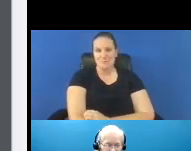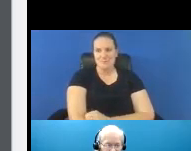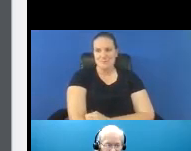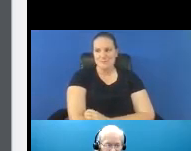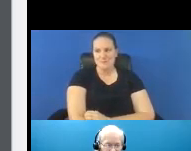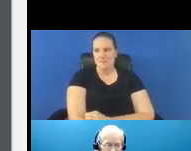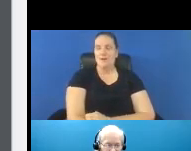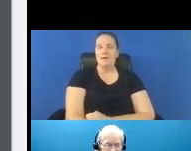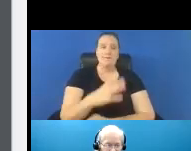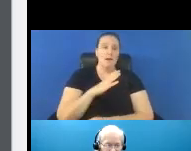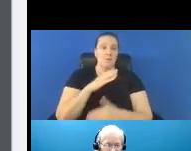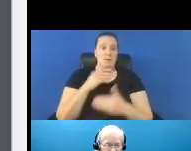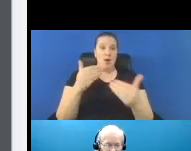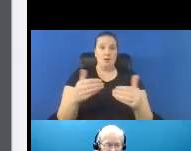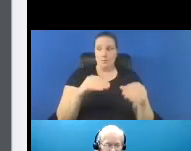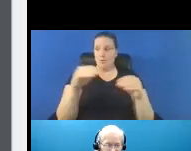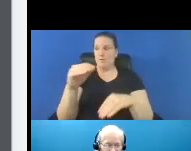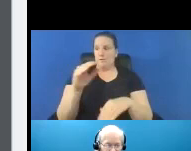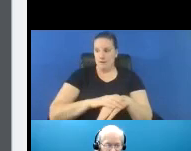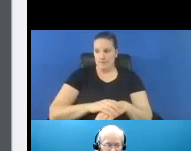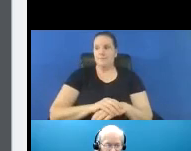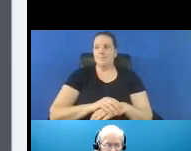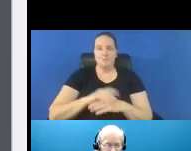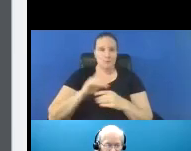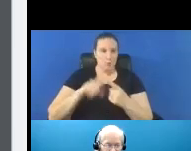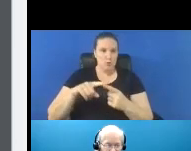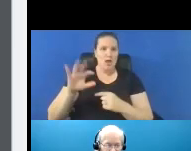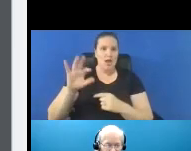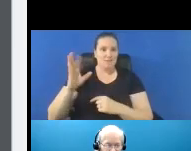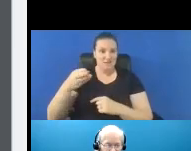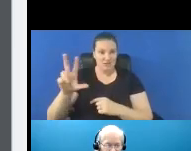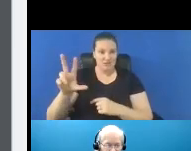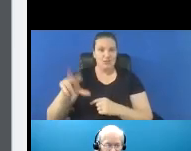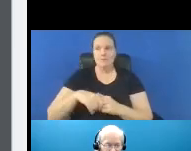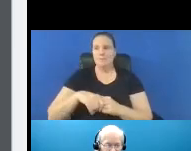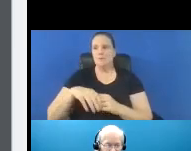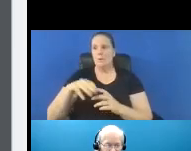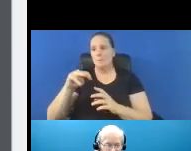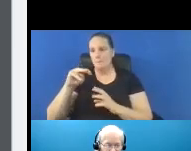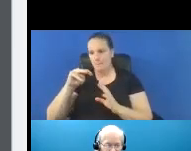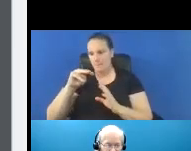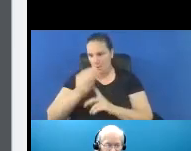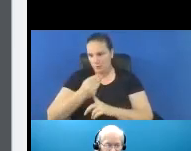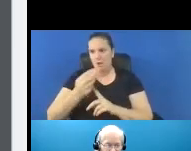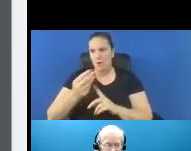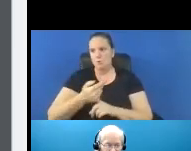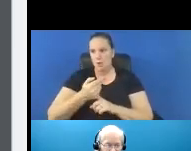Okay, I'm going to go ahead and move on to F-3, motel hotel conversions to